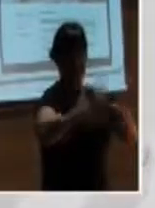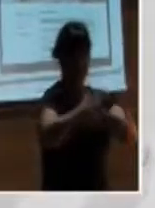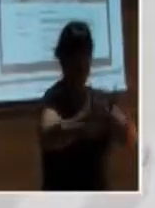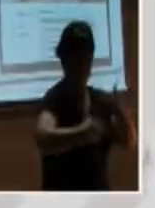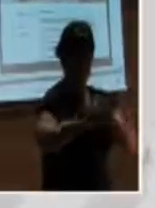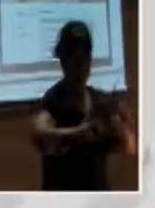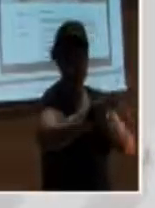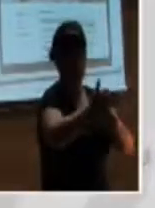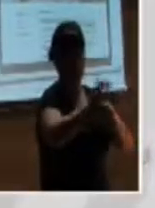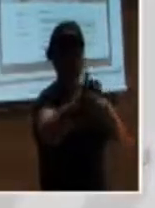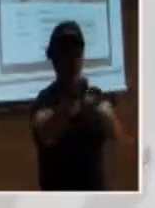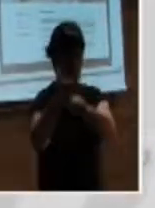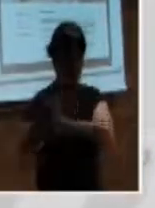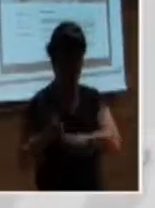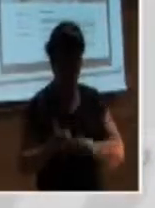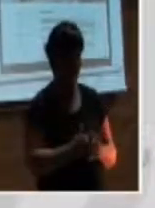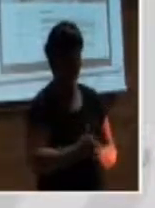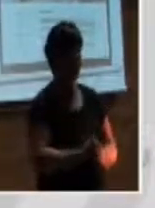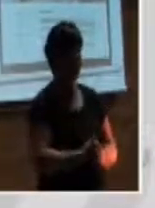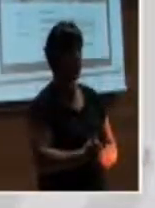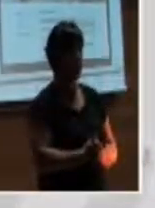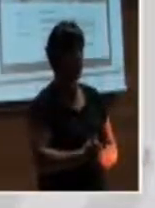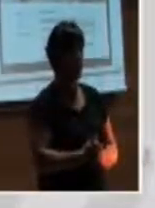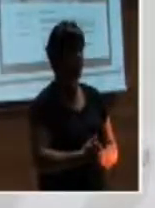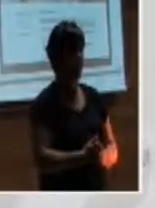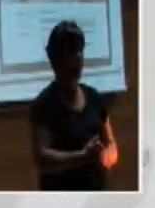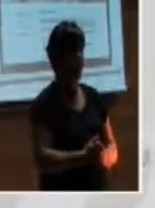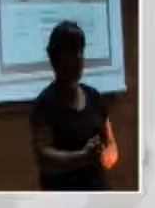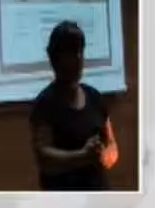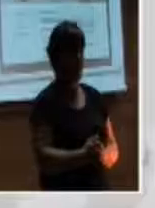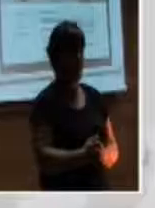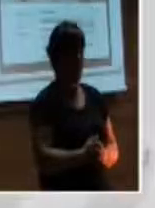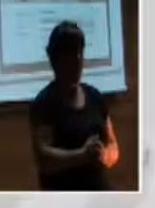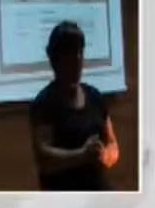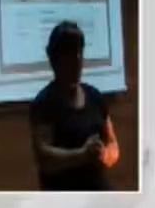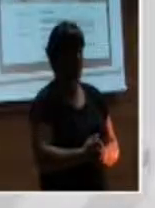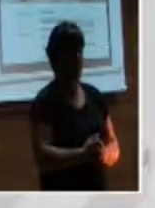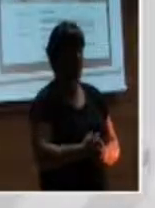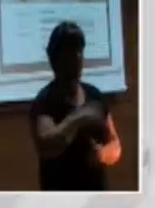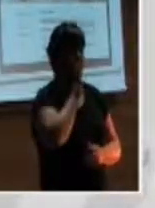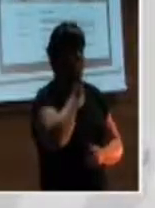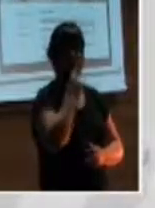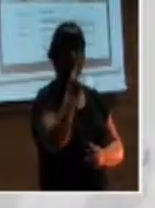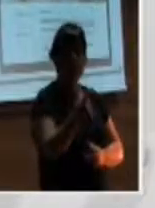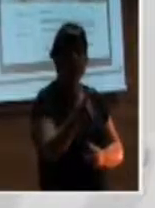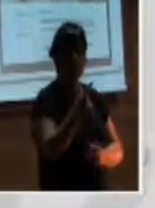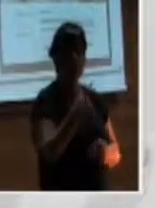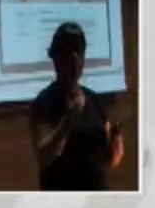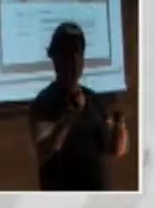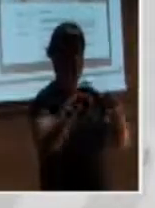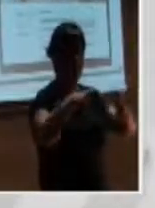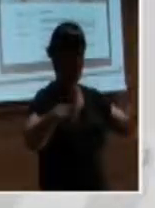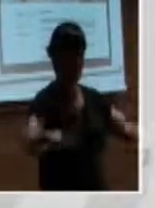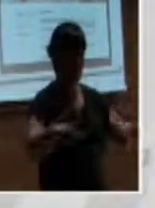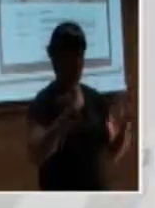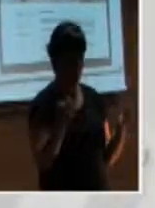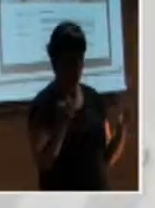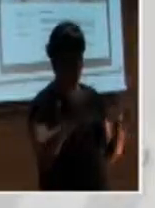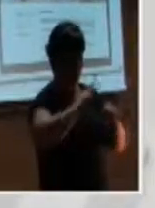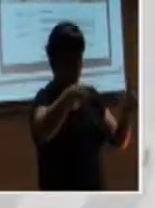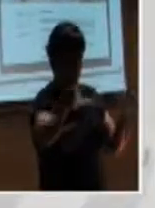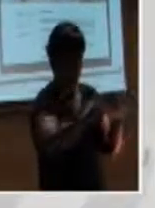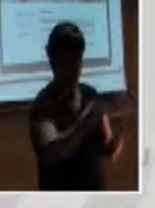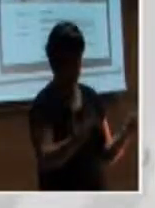As I said, we have a virtual platform for doing that, where we also want to gather people from different backgrounds and